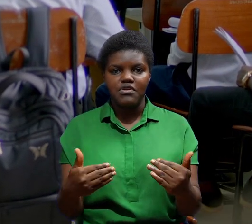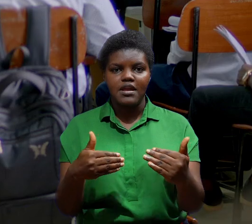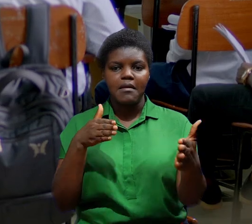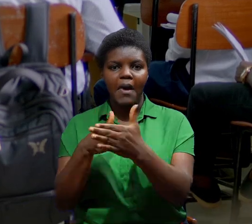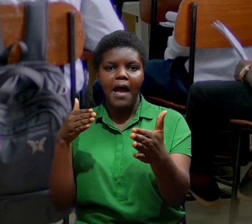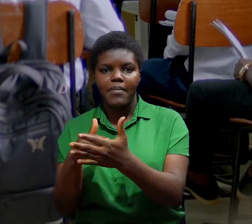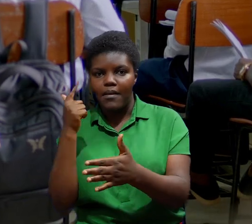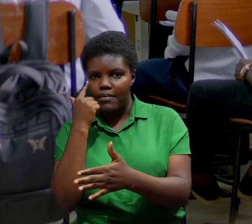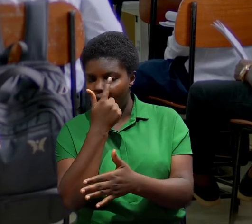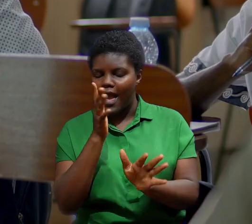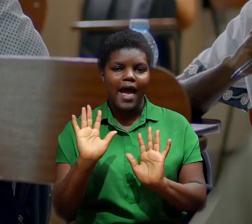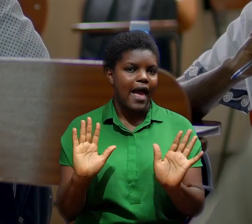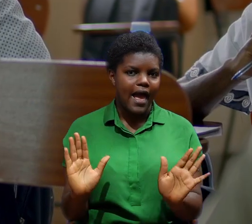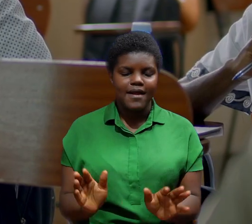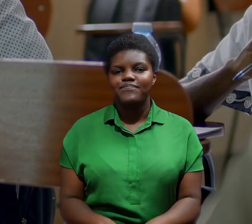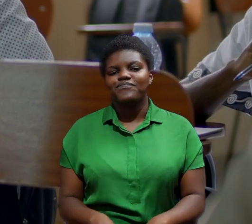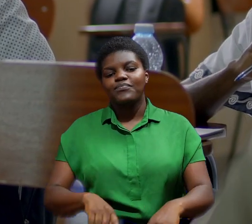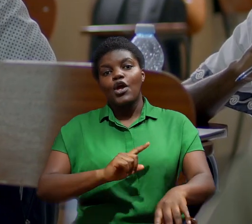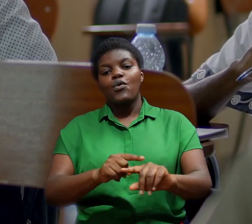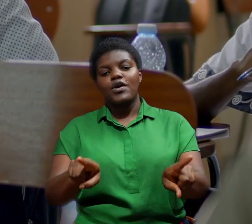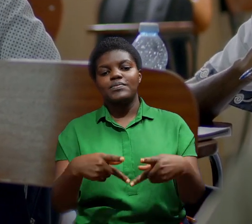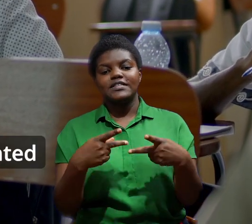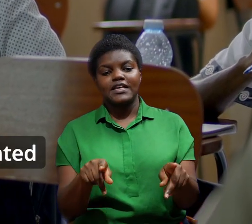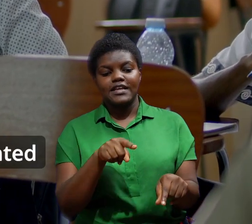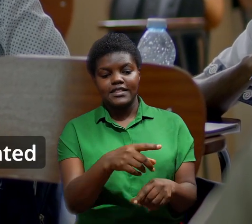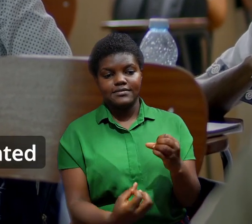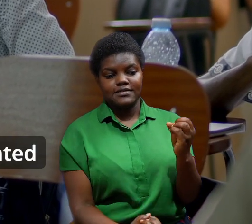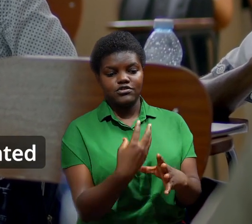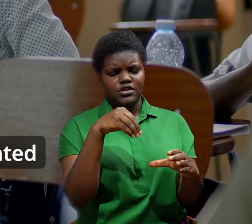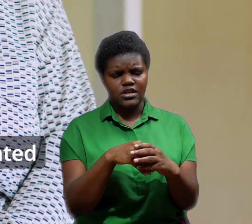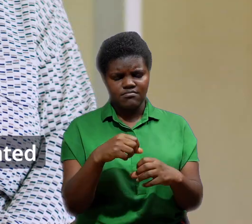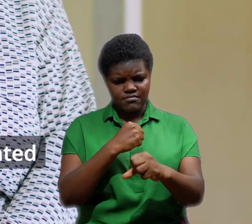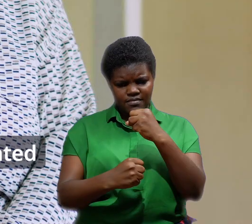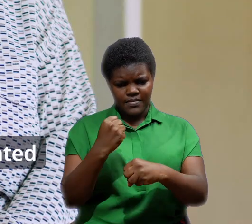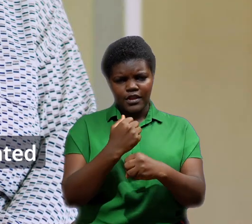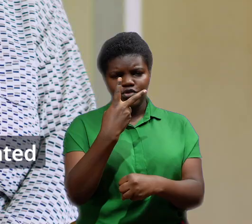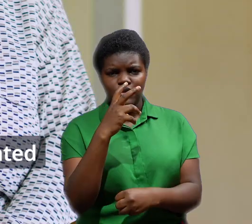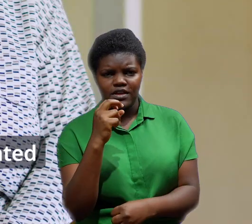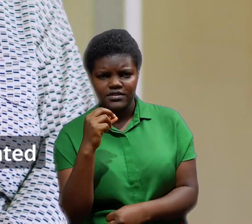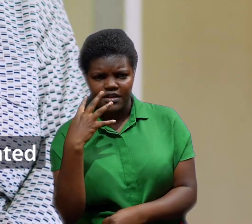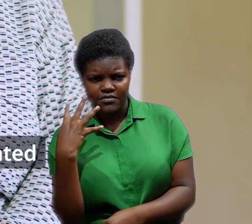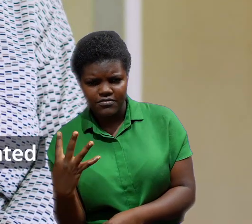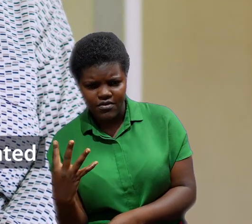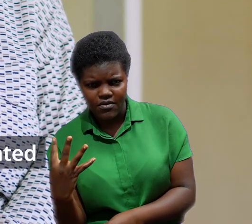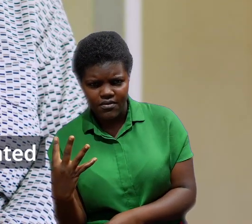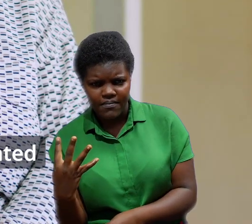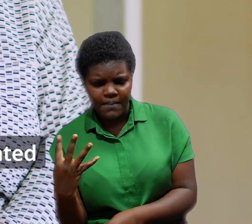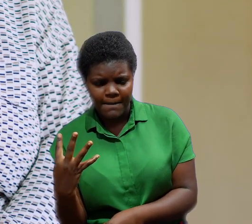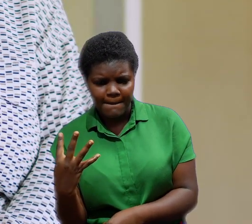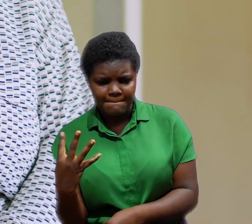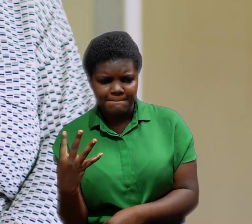this initiative in 2004, we formed the association. There were 4 optometrists in Uganda. As of January,